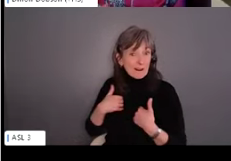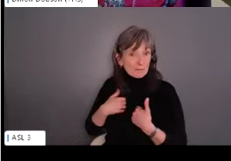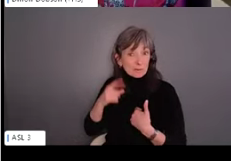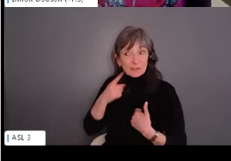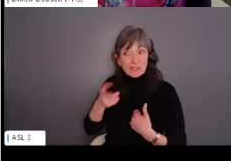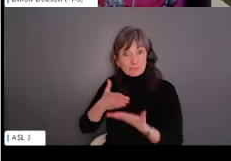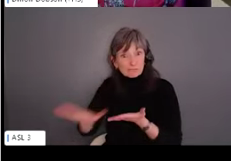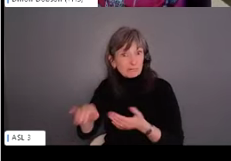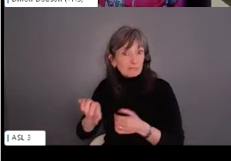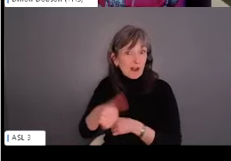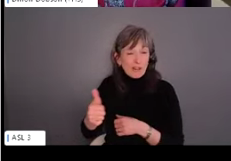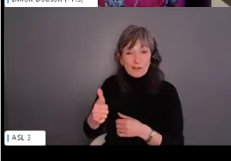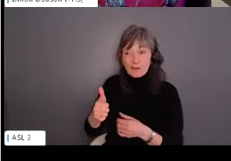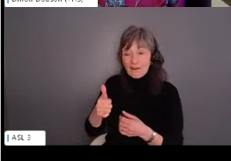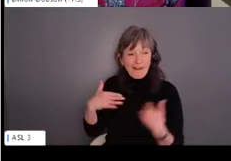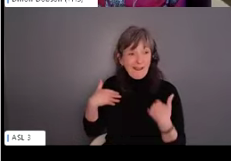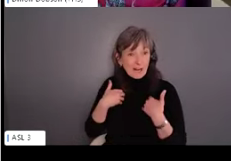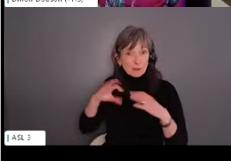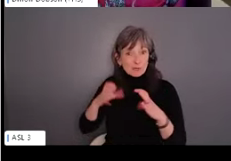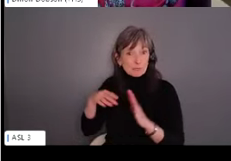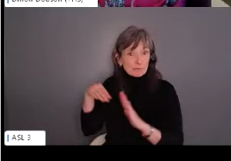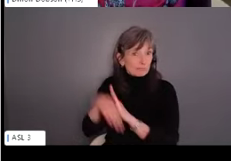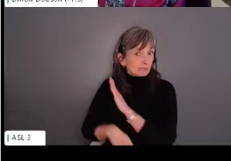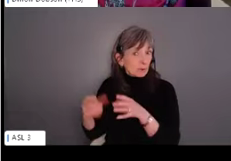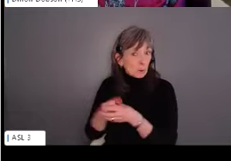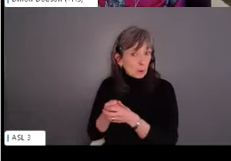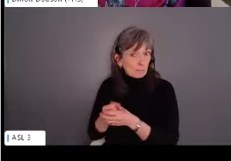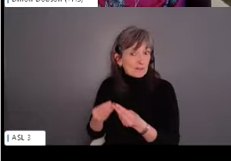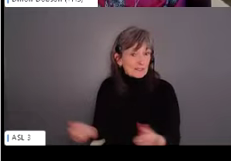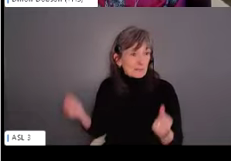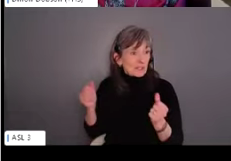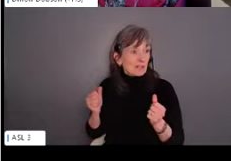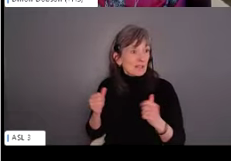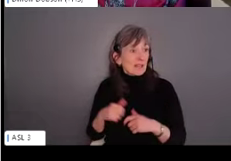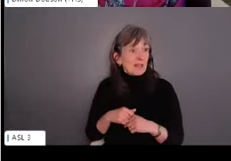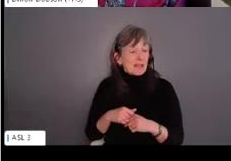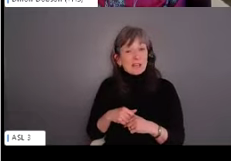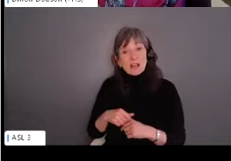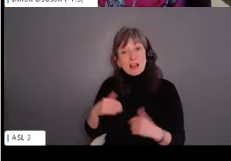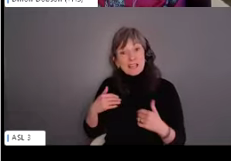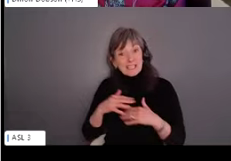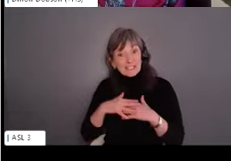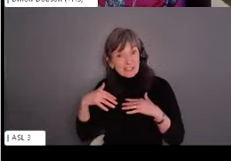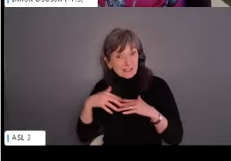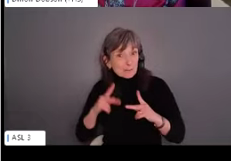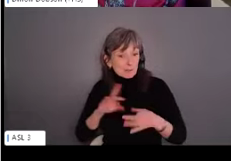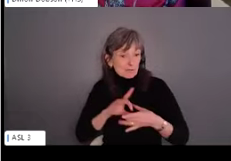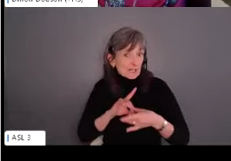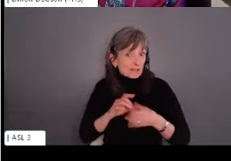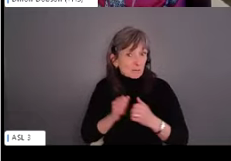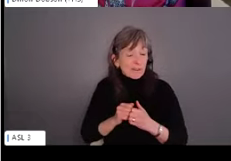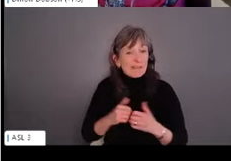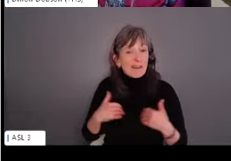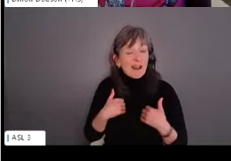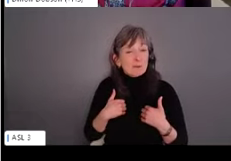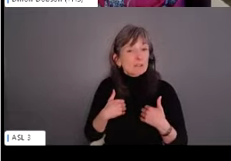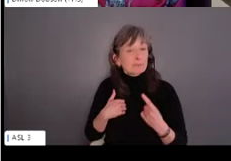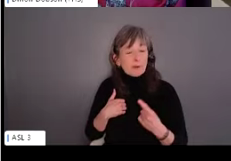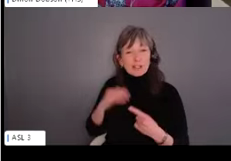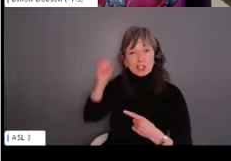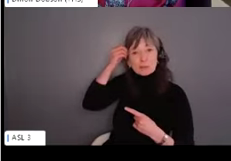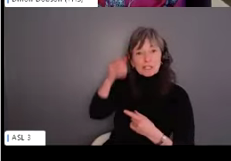this continent for the very first time. It undermined indigenous peoples' relationships with animals, and we know that this has led to the loss of